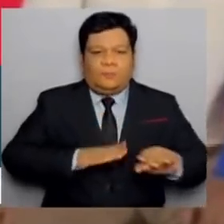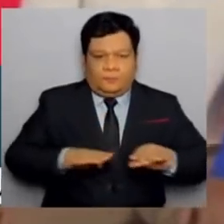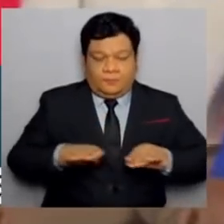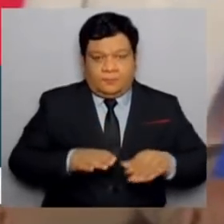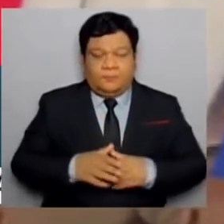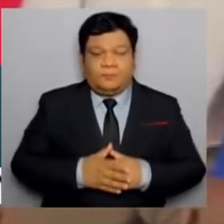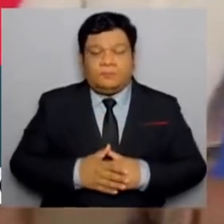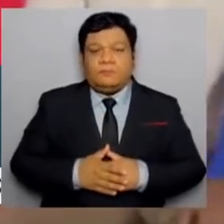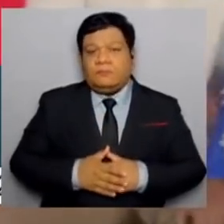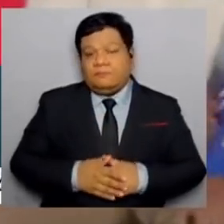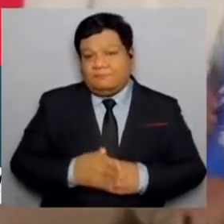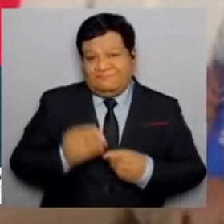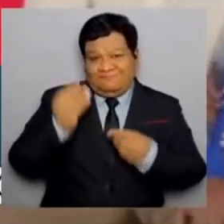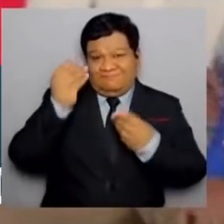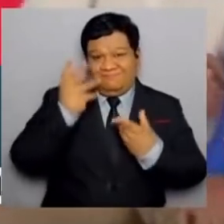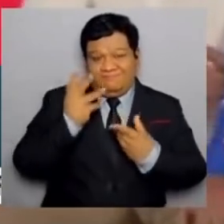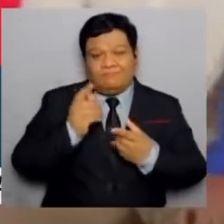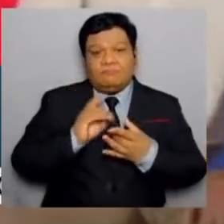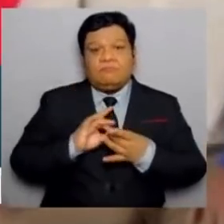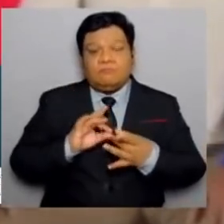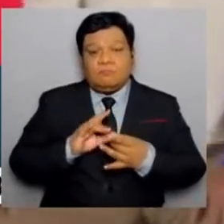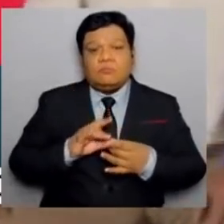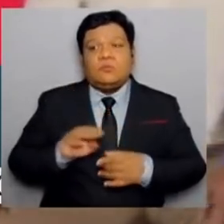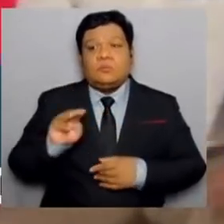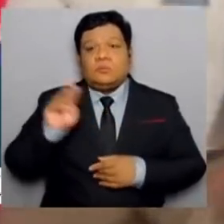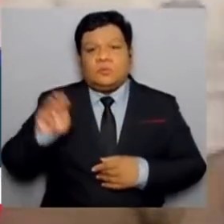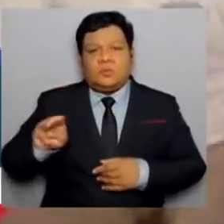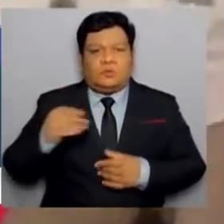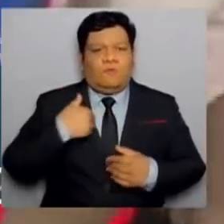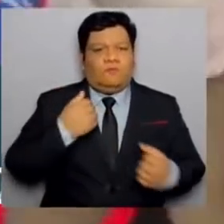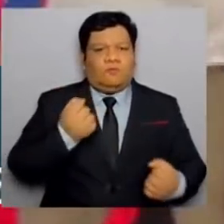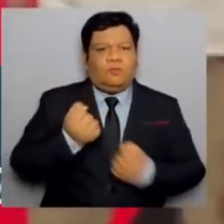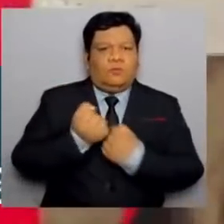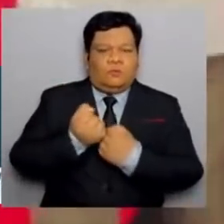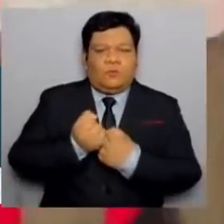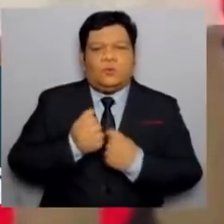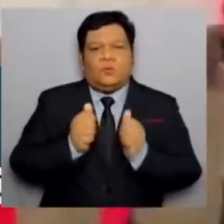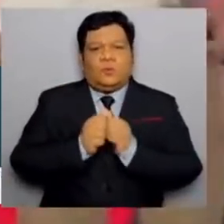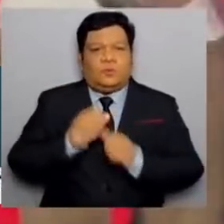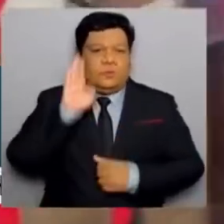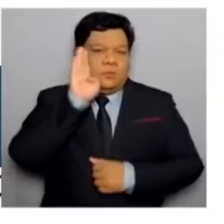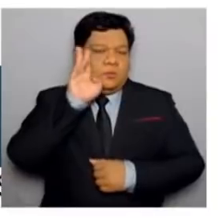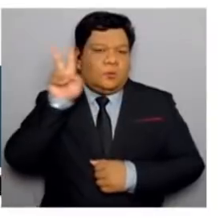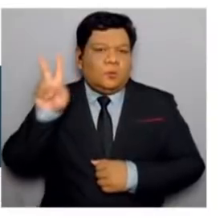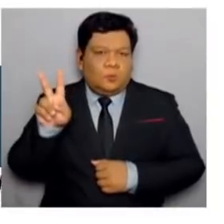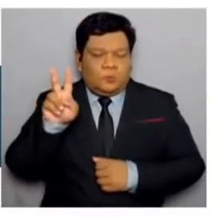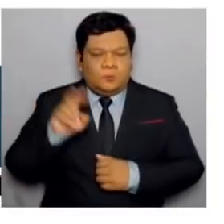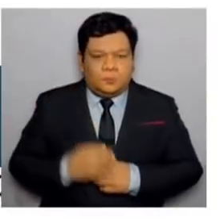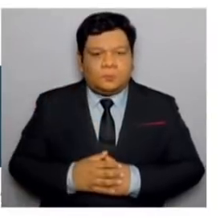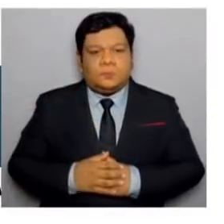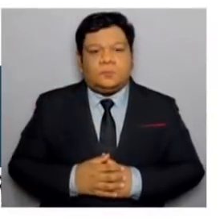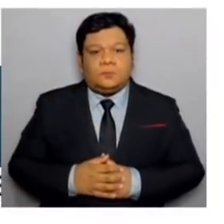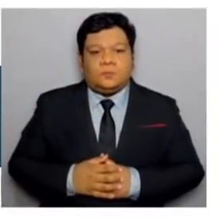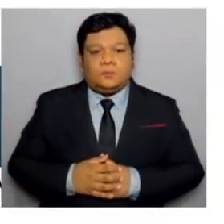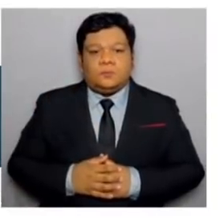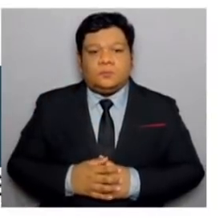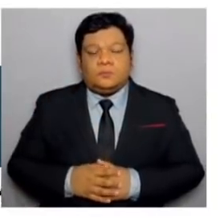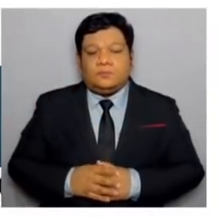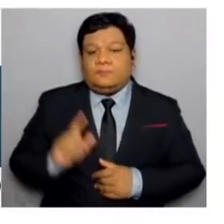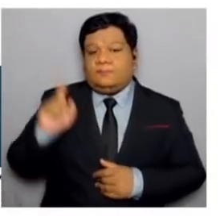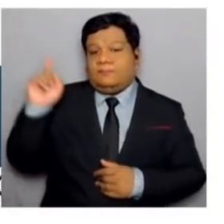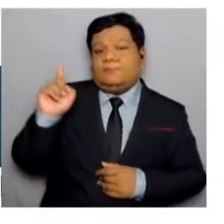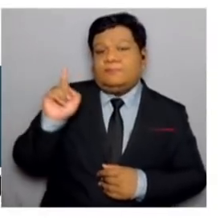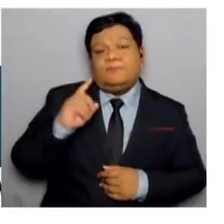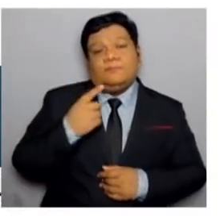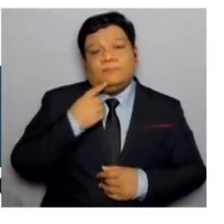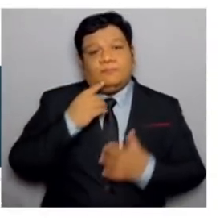also claim Zubiri enjoys the backing of presumptive President Ferdinand Bongbong Marcos Jr. Sought for reaction, Villar, through her